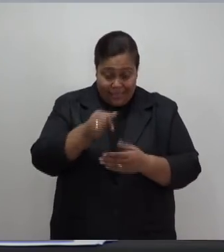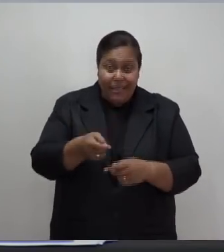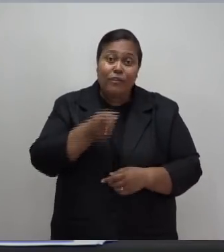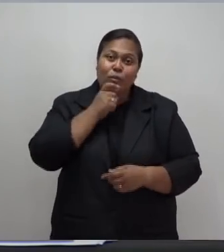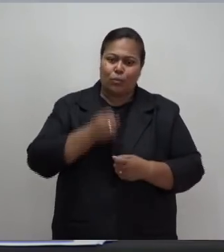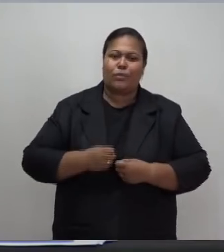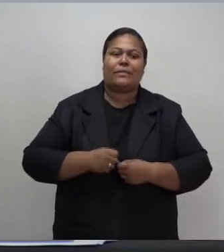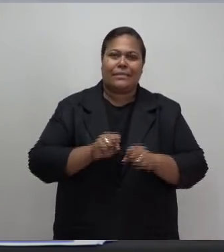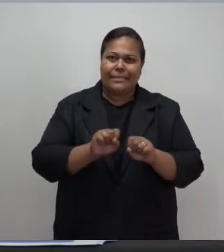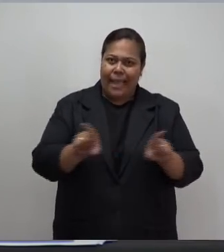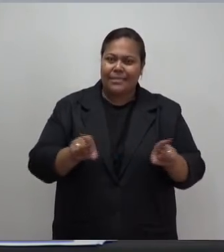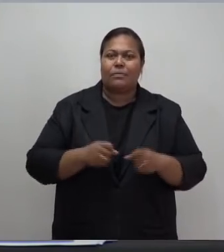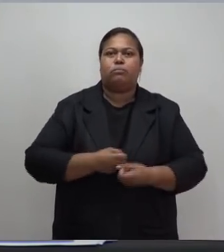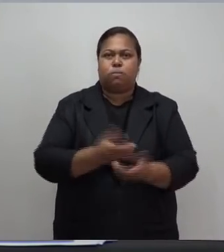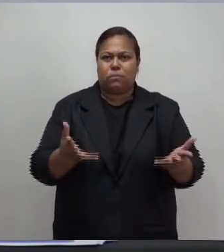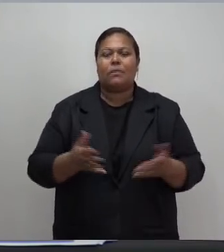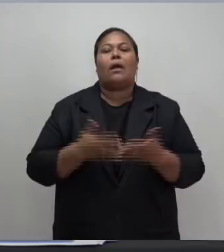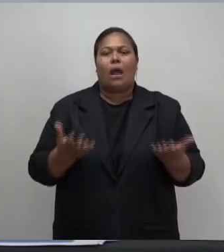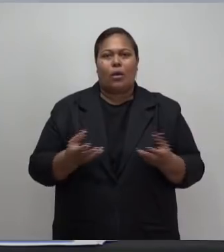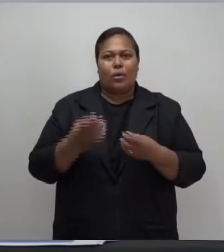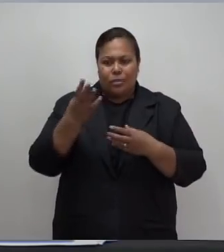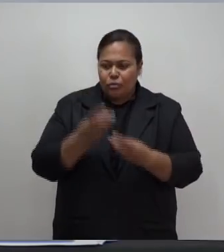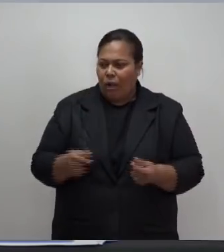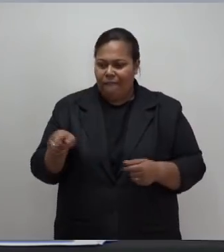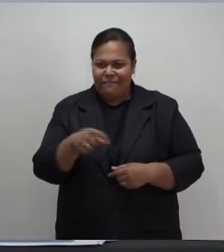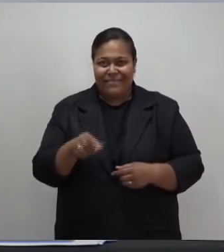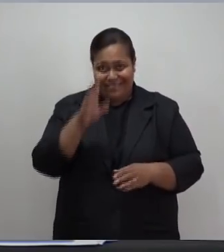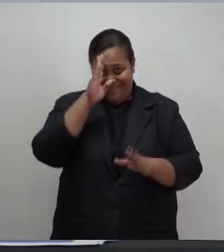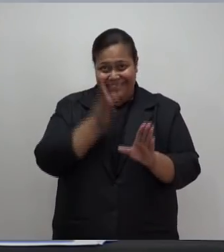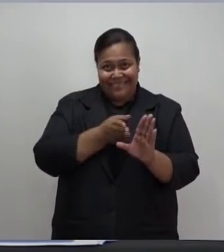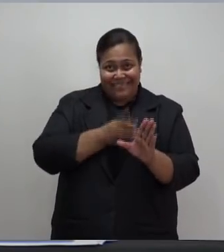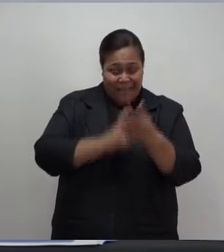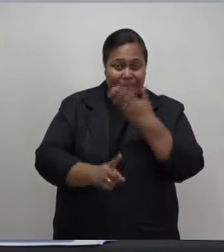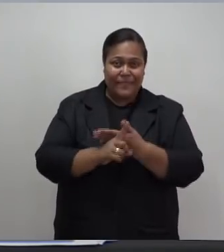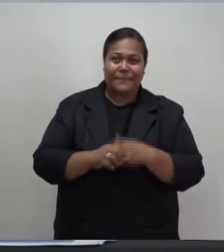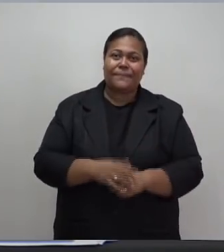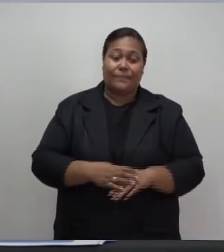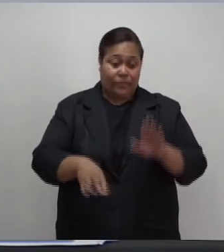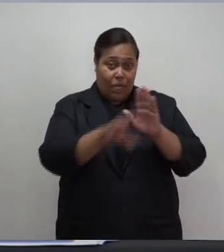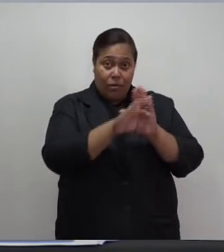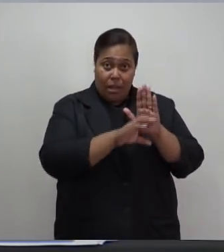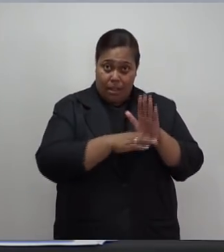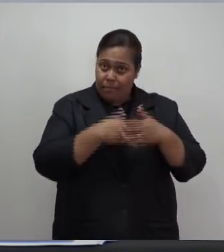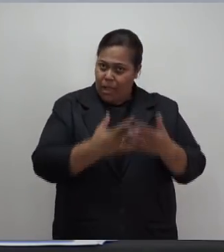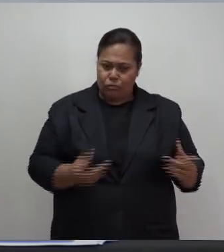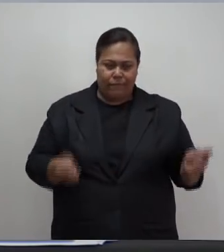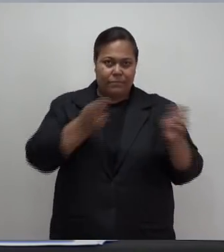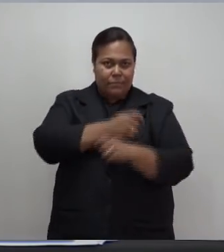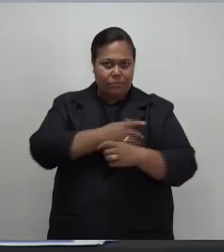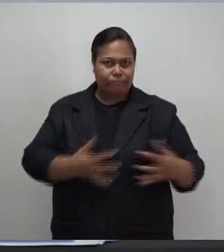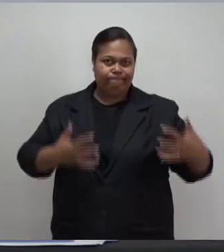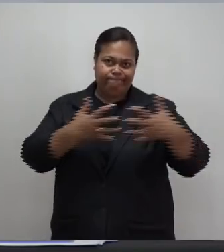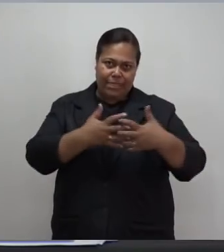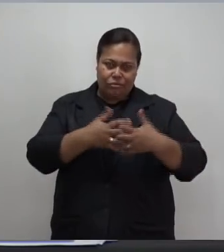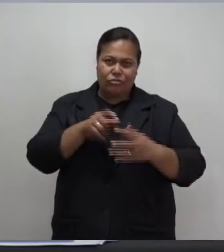tomorrow morning on how to handle such cases. Ladies and gentlemen, like I said, the curriculum has been aligned, and so have we aligned our term dates